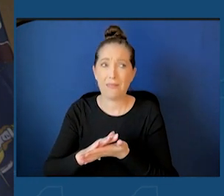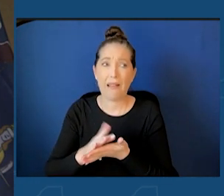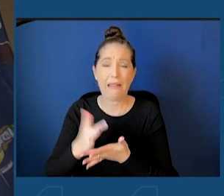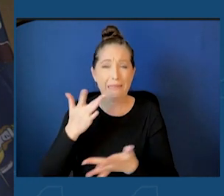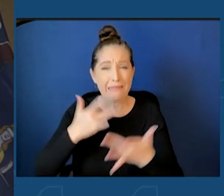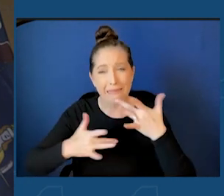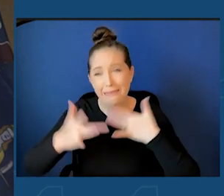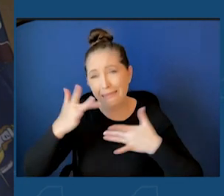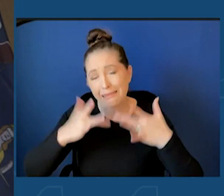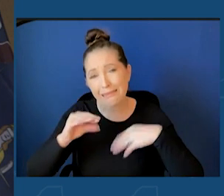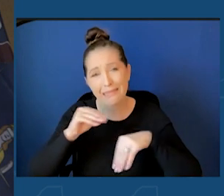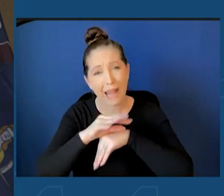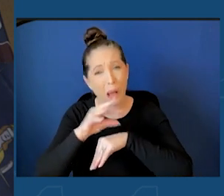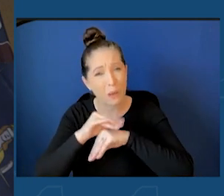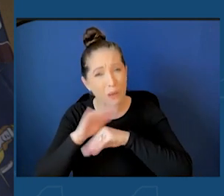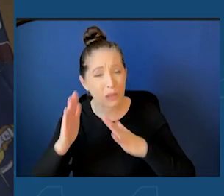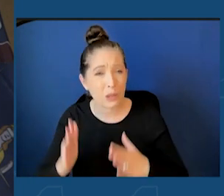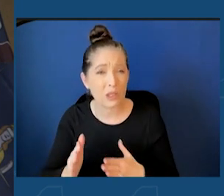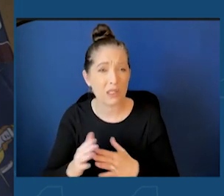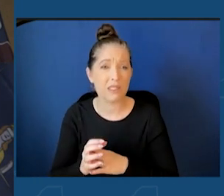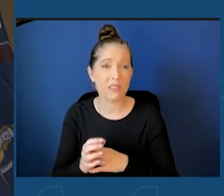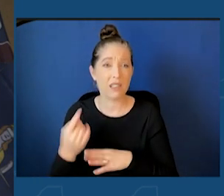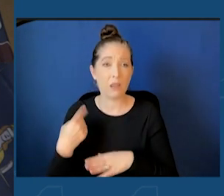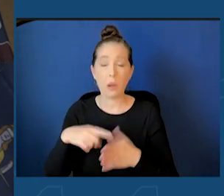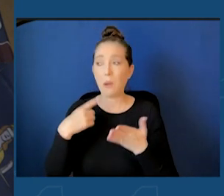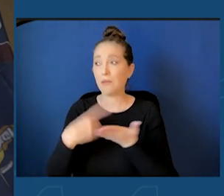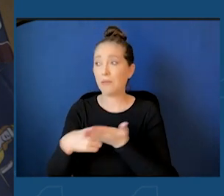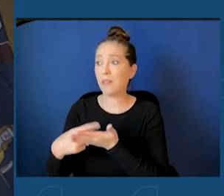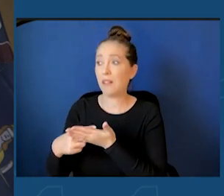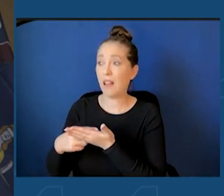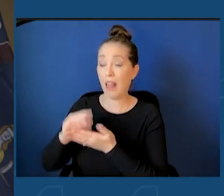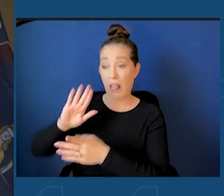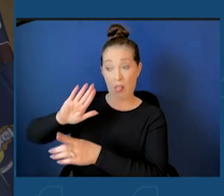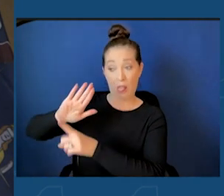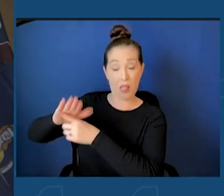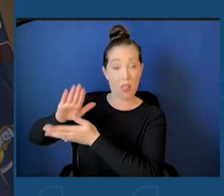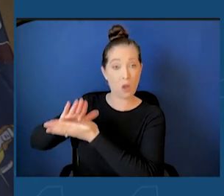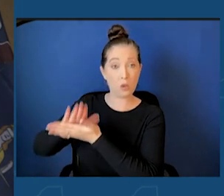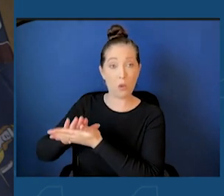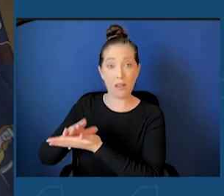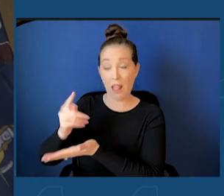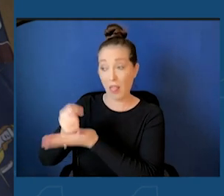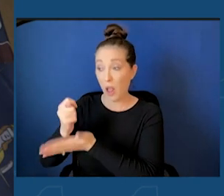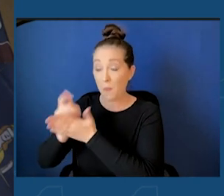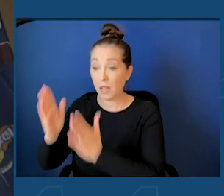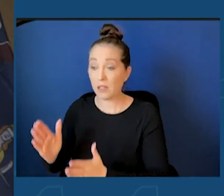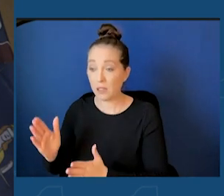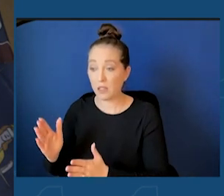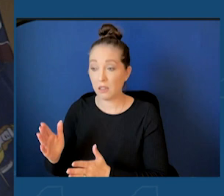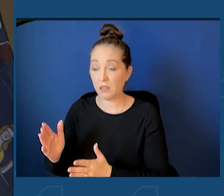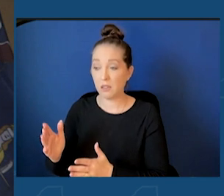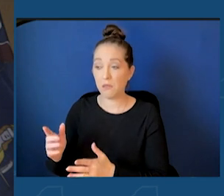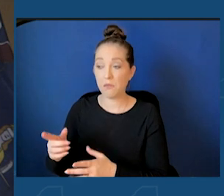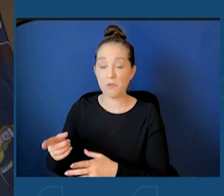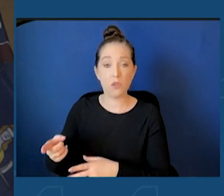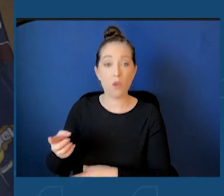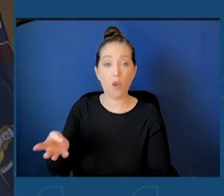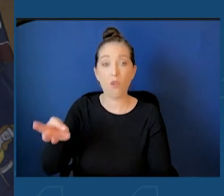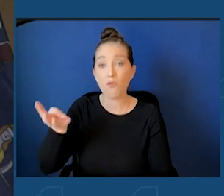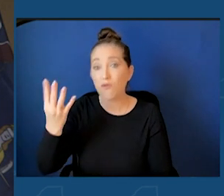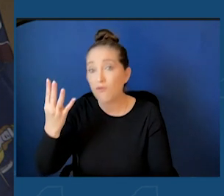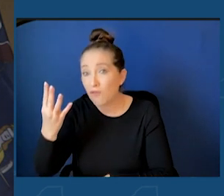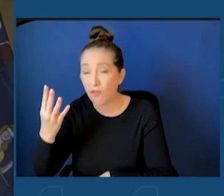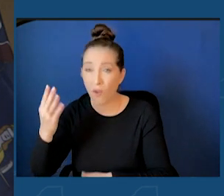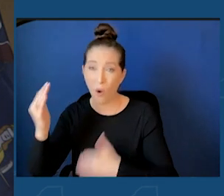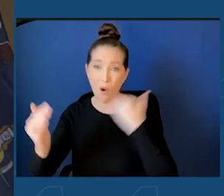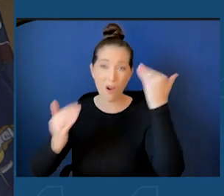We were talking to some of the students about the number of therapists they have in their school. One student would say, I have 700 students. We have 4 adults to